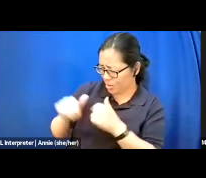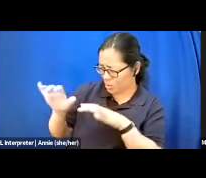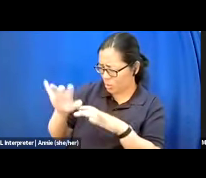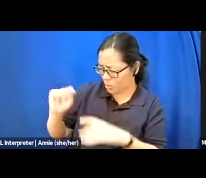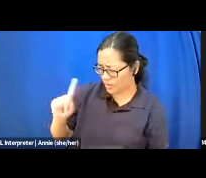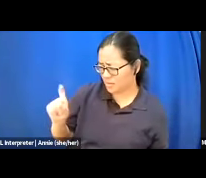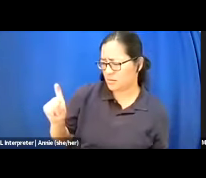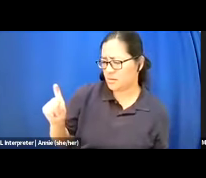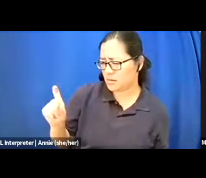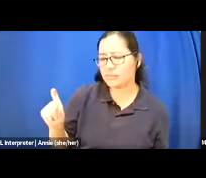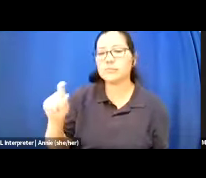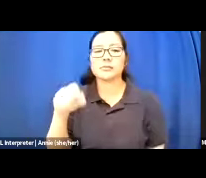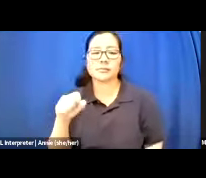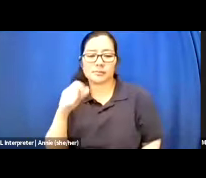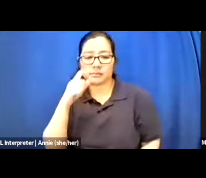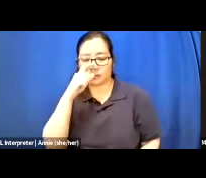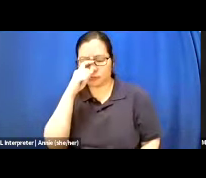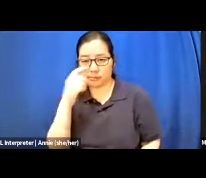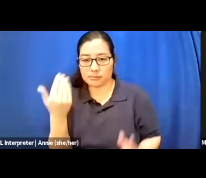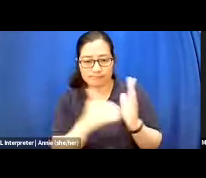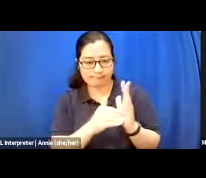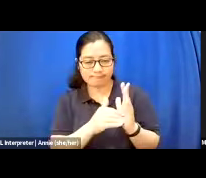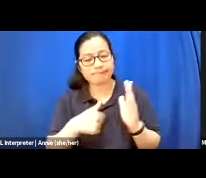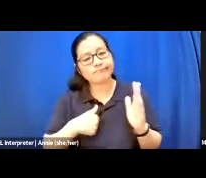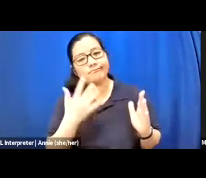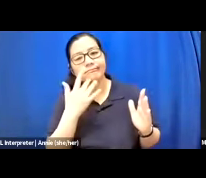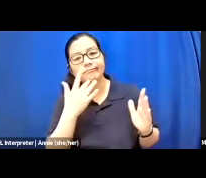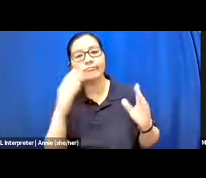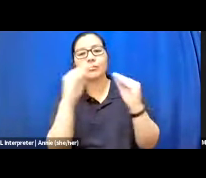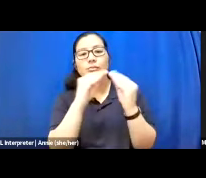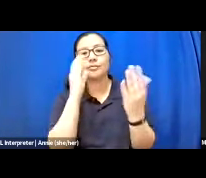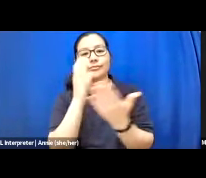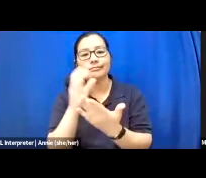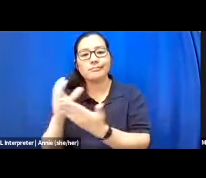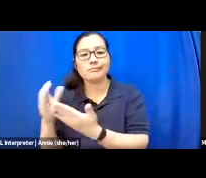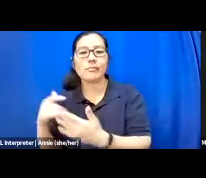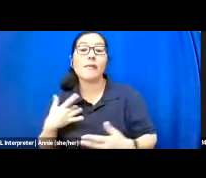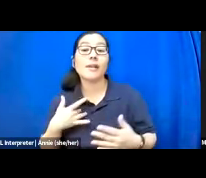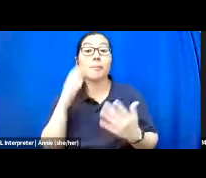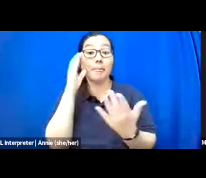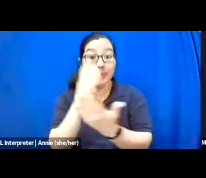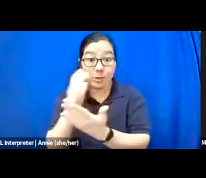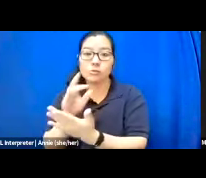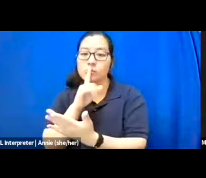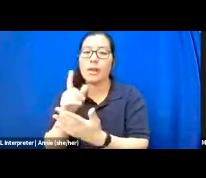Yeah. Yeah, I like a lot of pictures. I think pictures are really helpful to explain